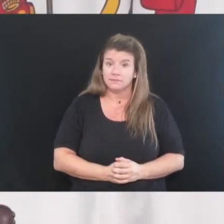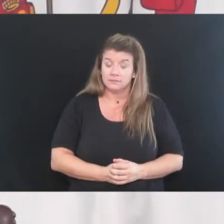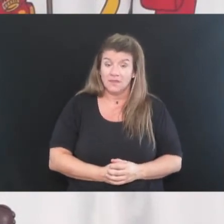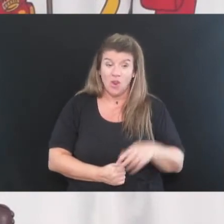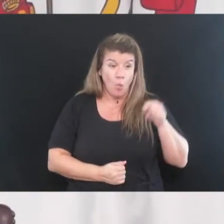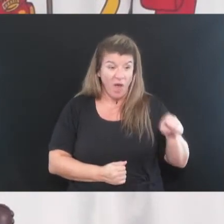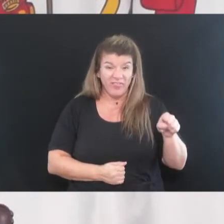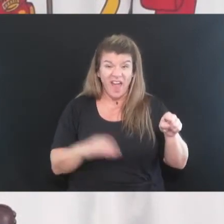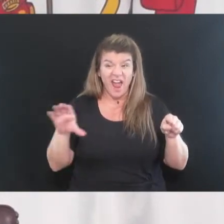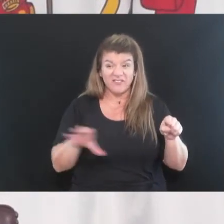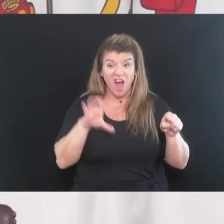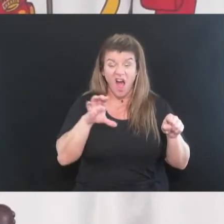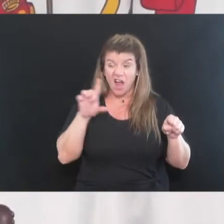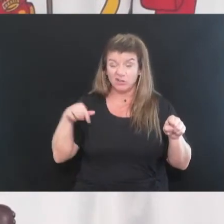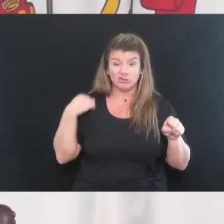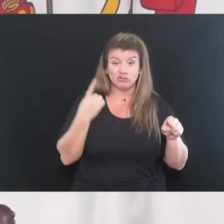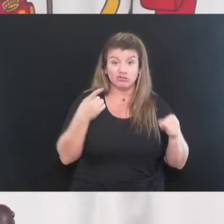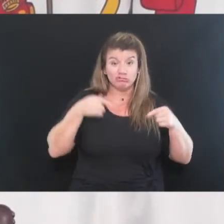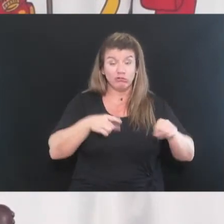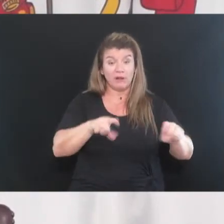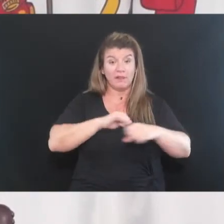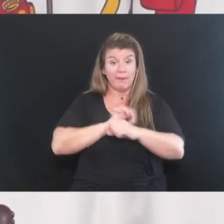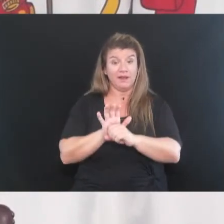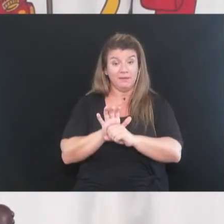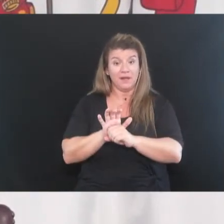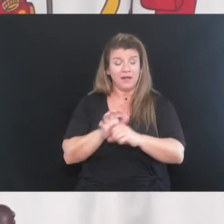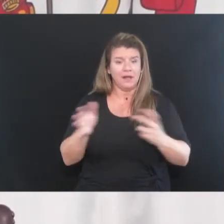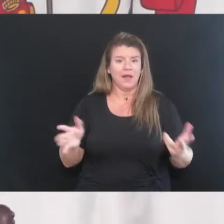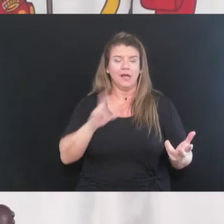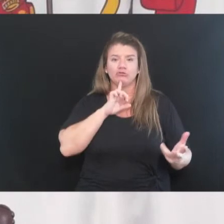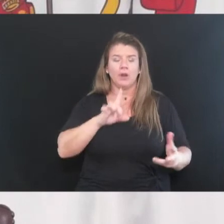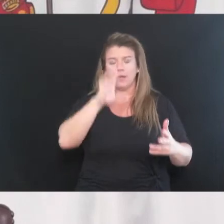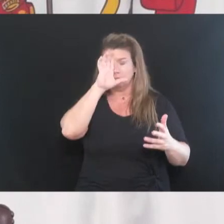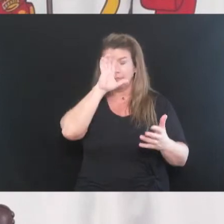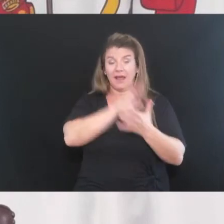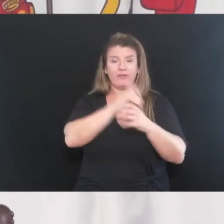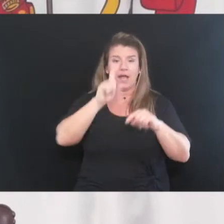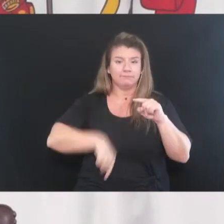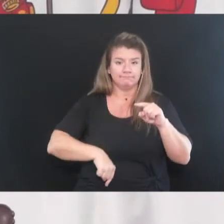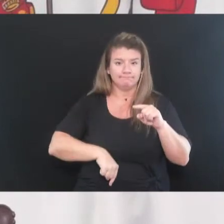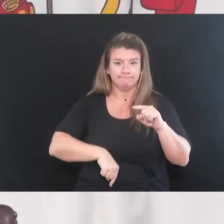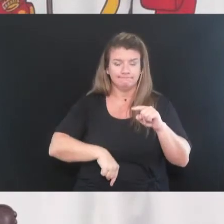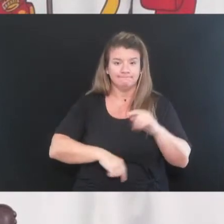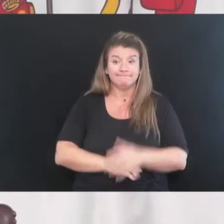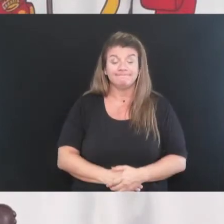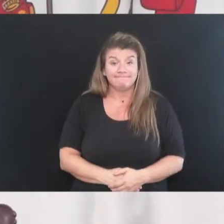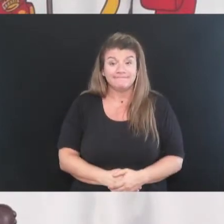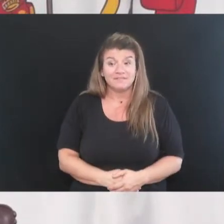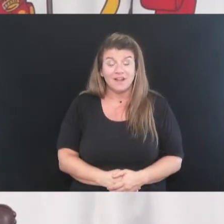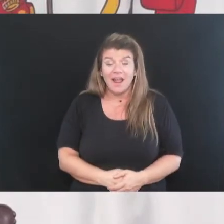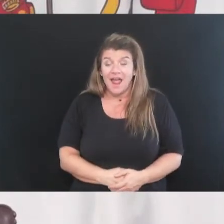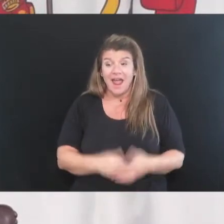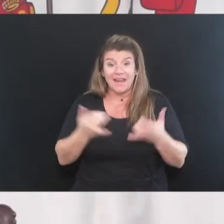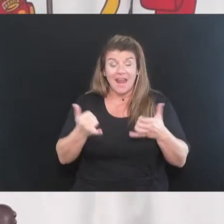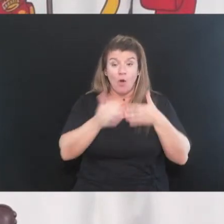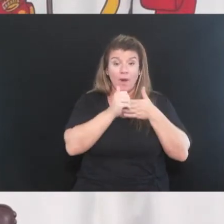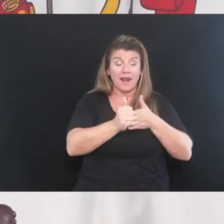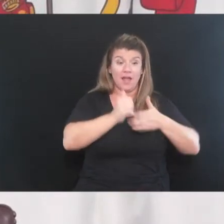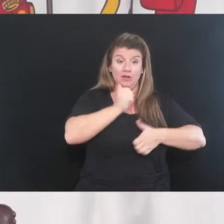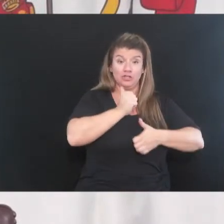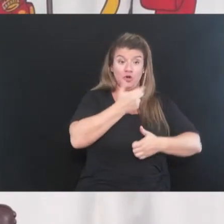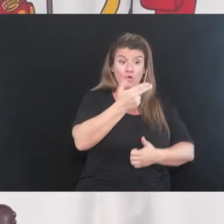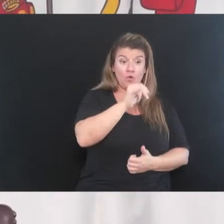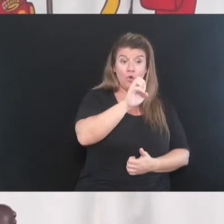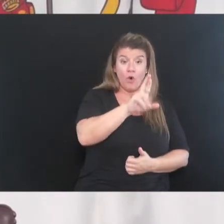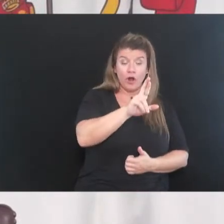have done through this whole thing is unbelievable. And we're led now by a great general. We are led by a great general